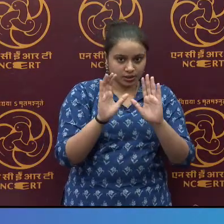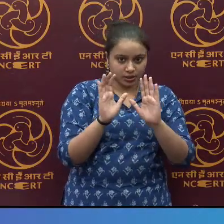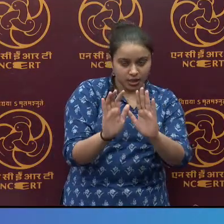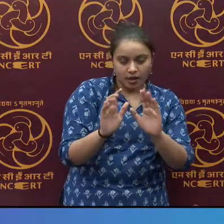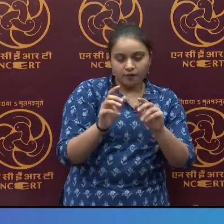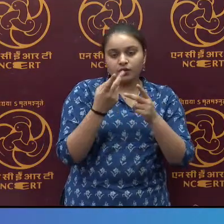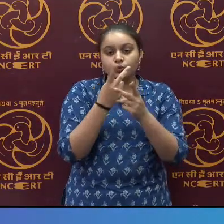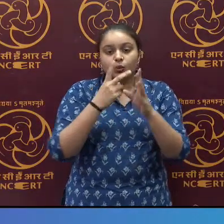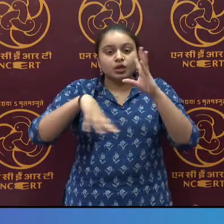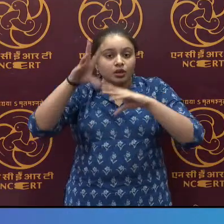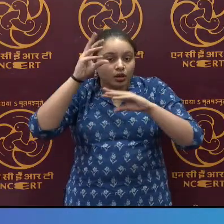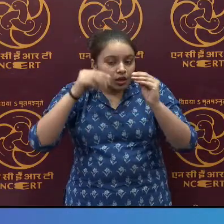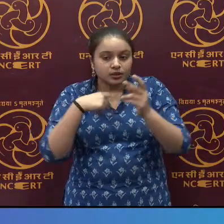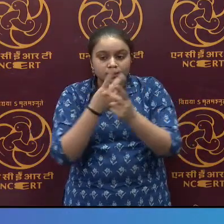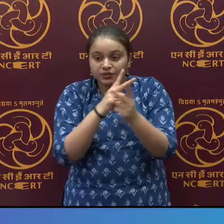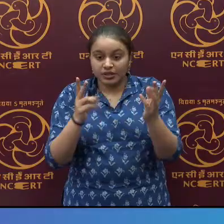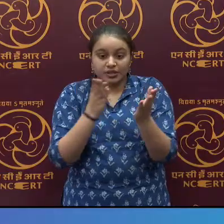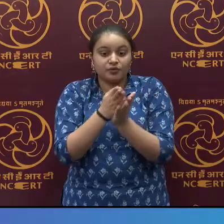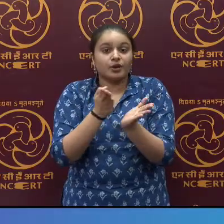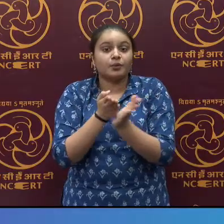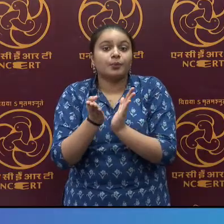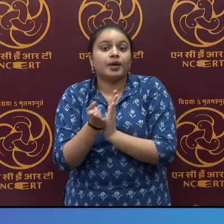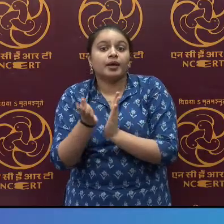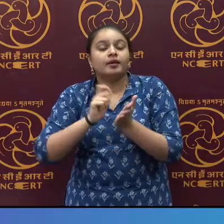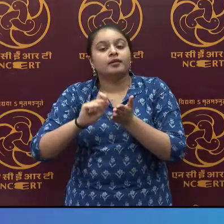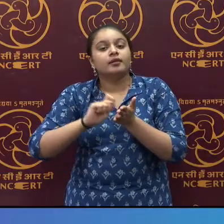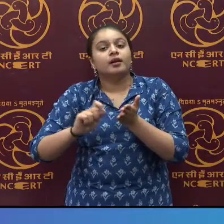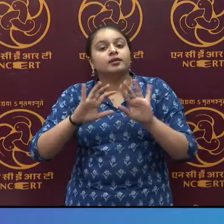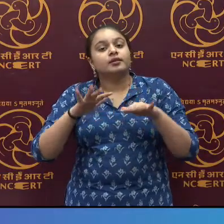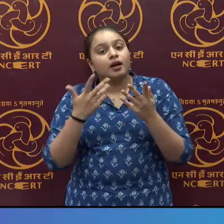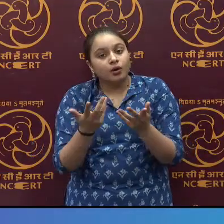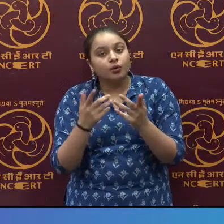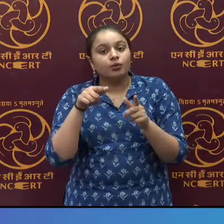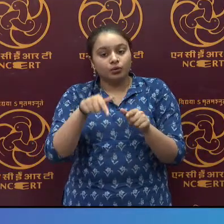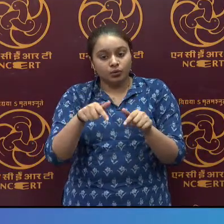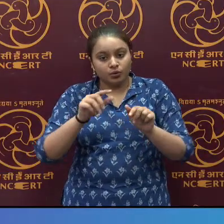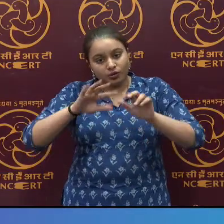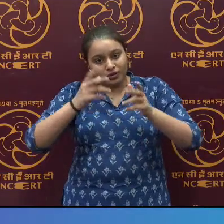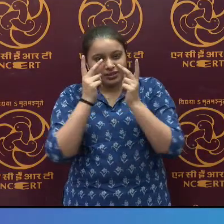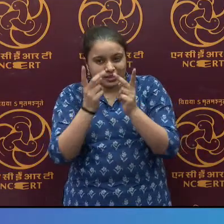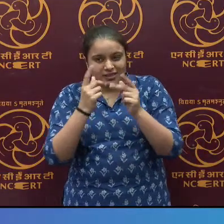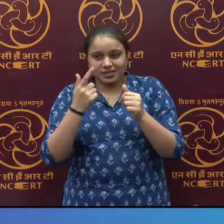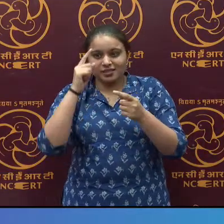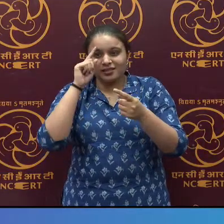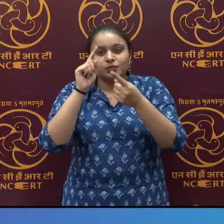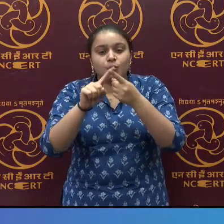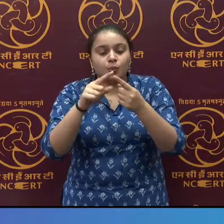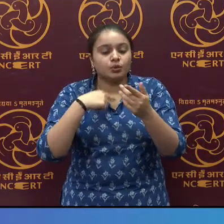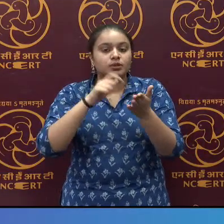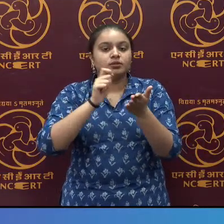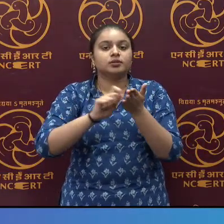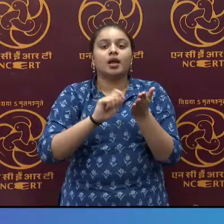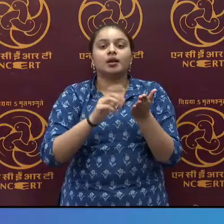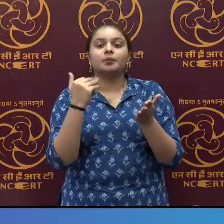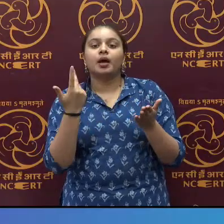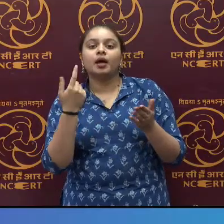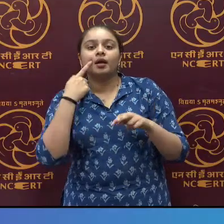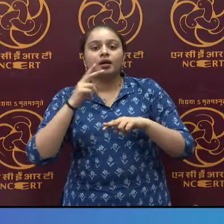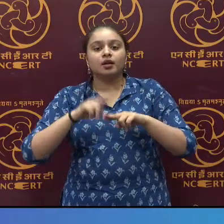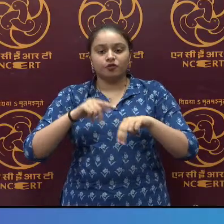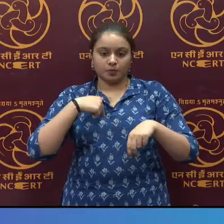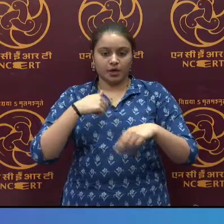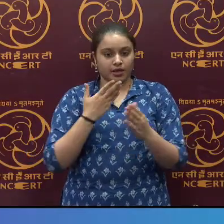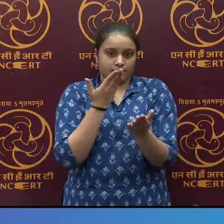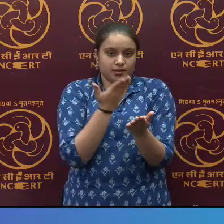you learn to write in different manner. Right. In terms of looking at the purpose of my writing. Suppose I am writing for